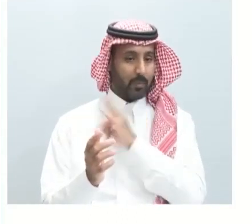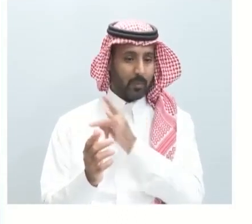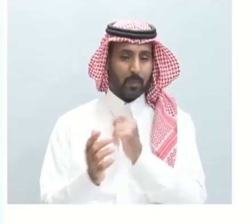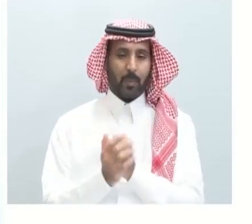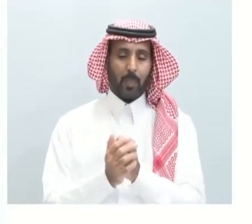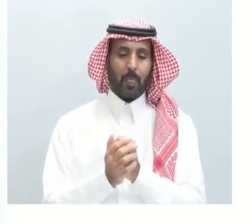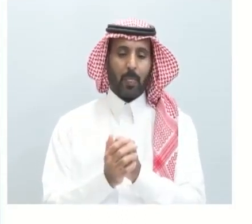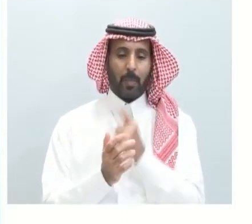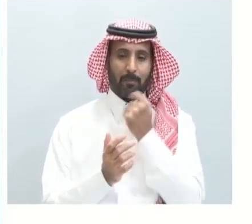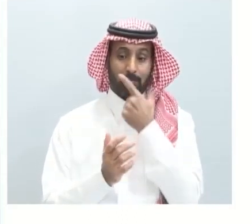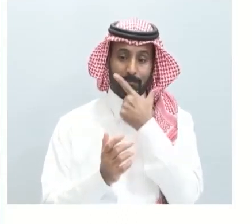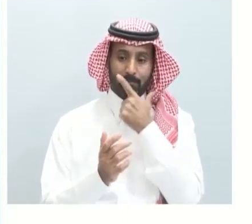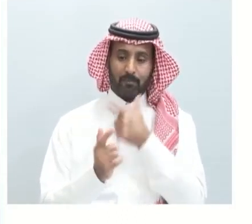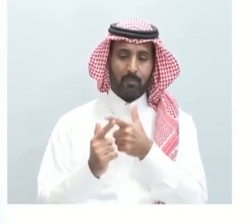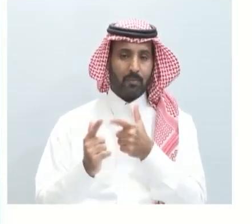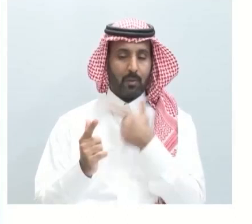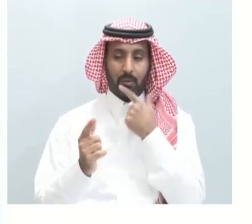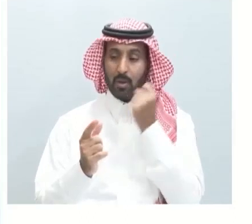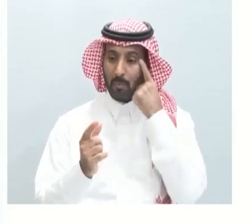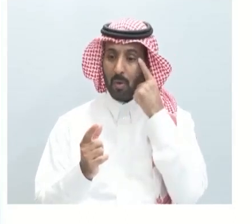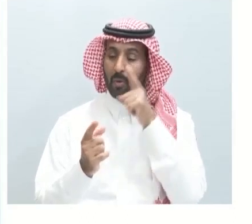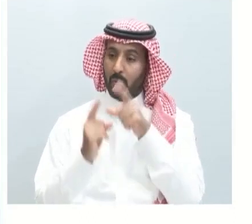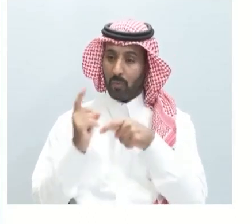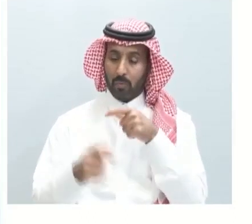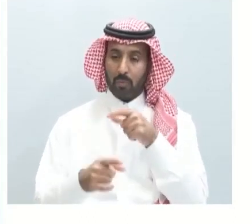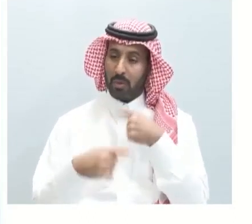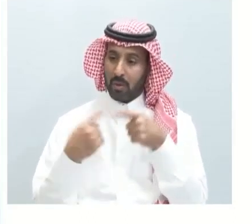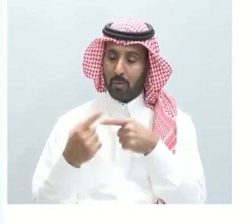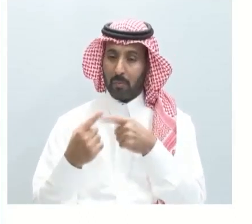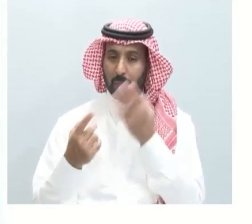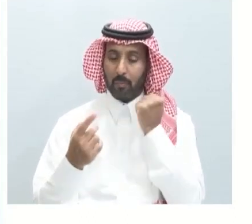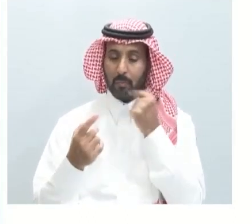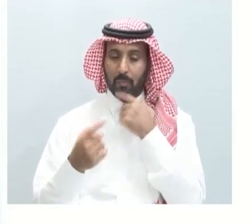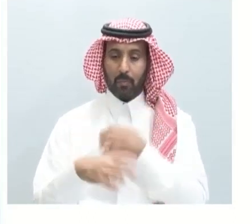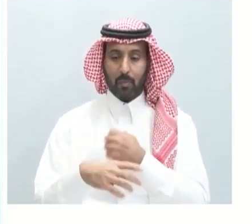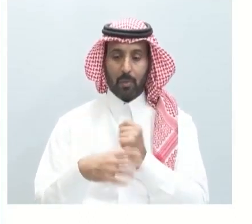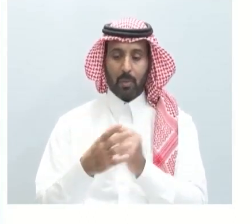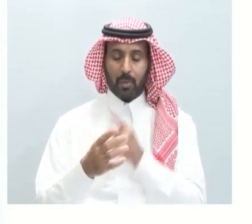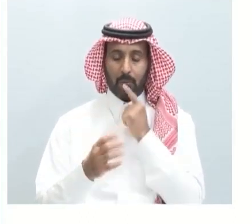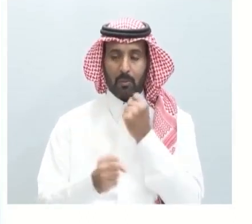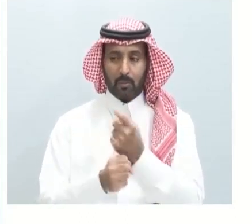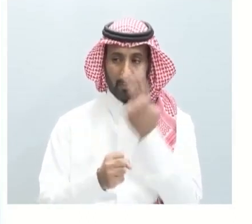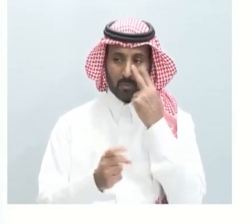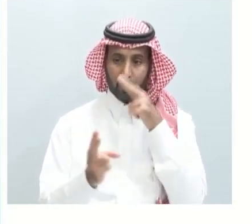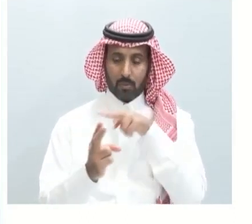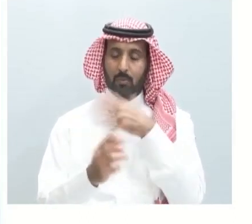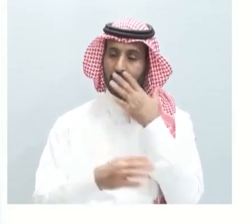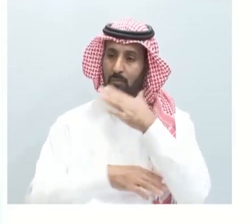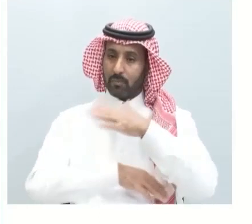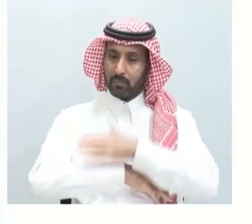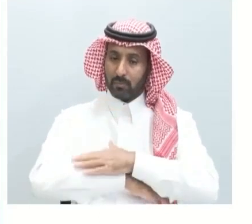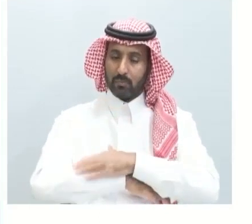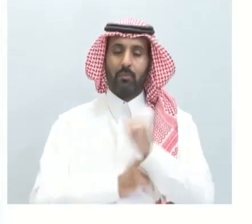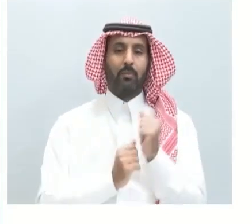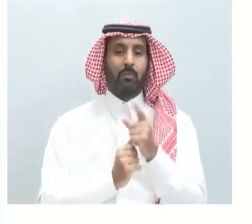smile smiling is reserved for informal occasions Korean also consider staring impolite